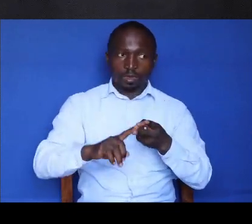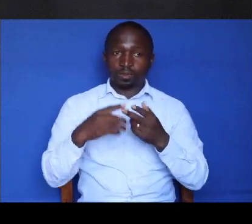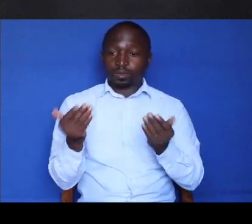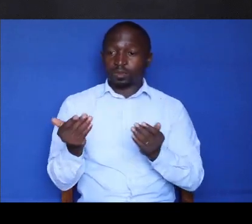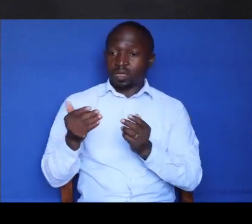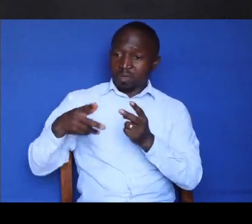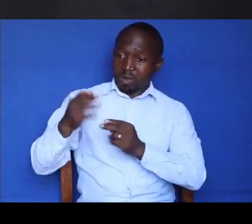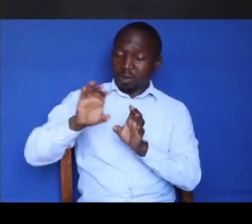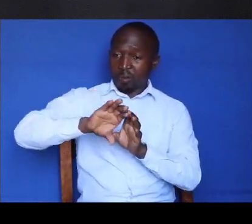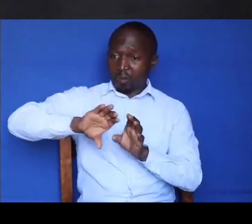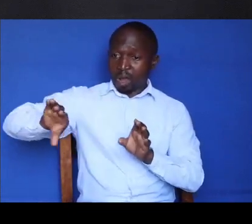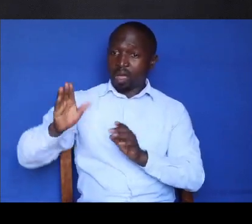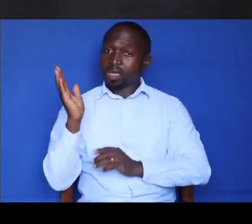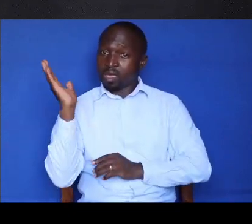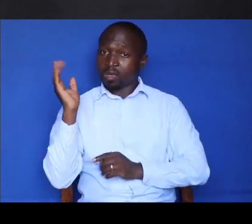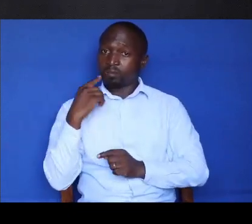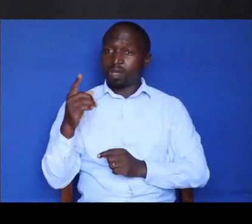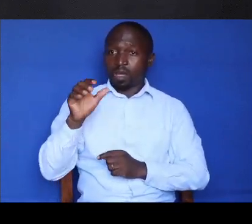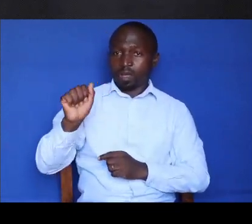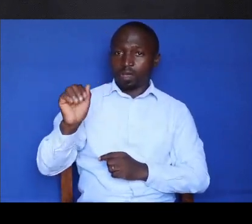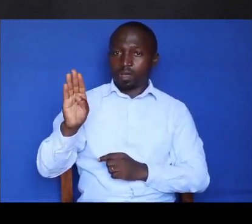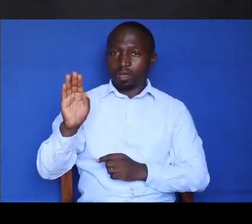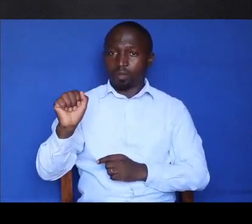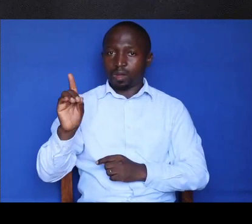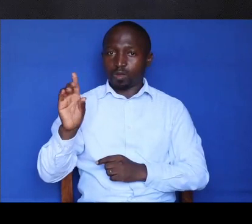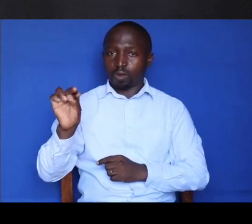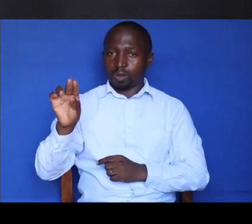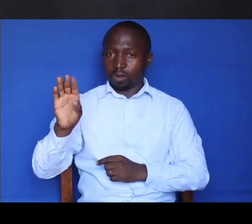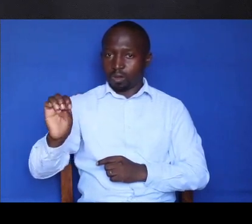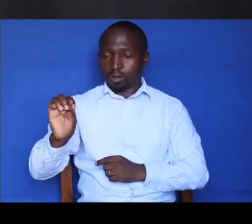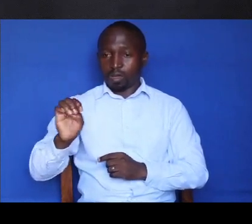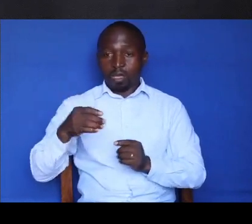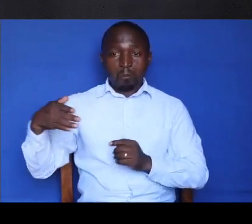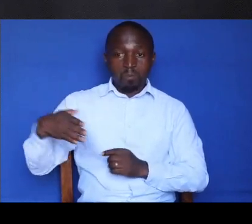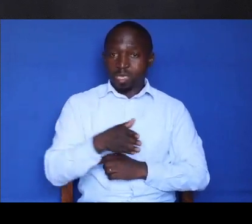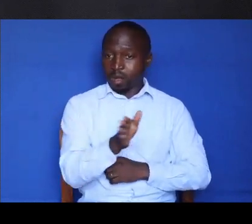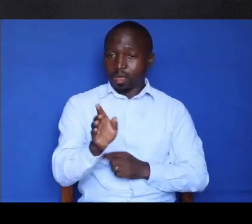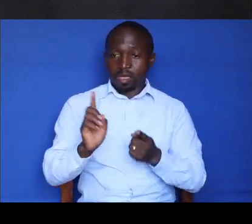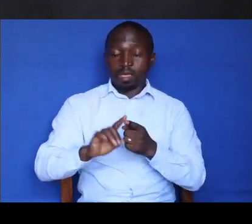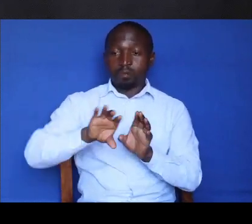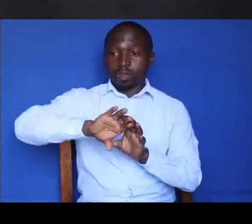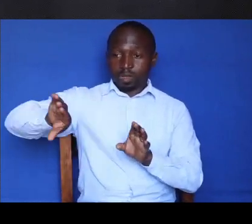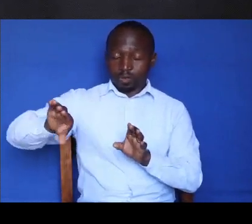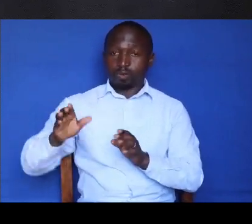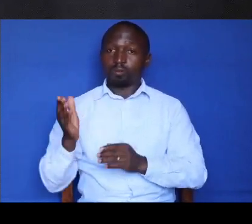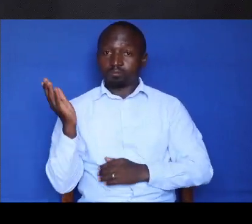longer meander of the river, we used to call it abandoned meander. So abandoned meander is another feature of river